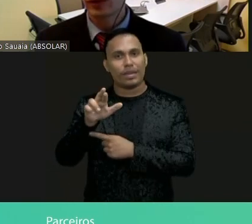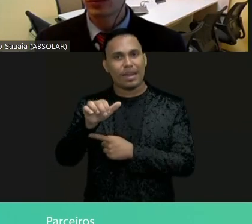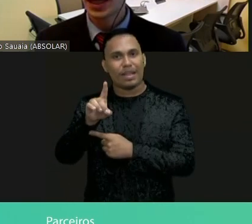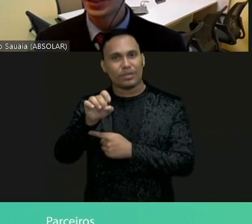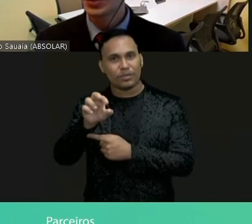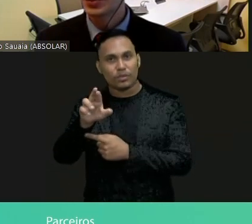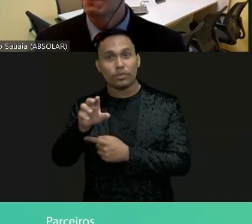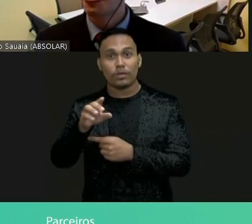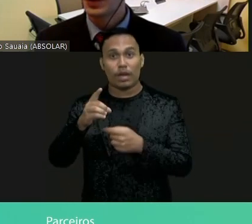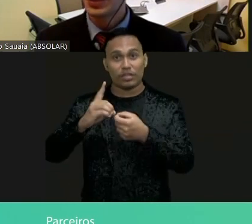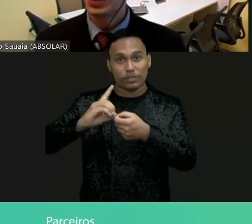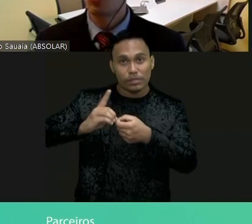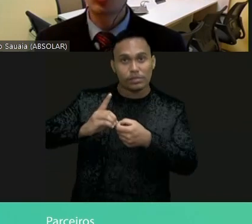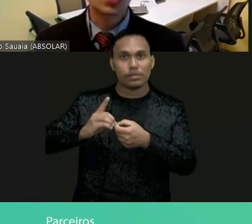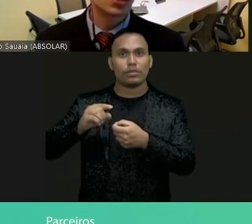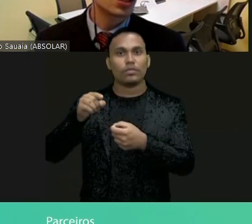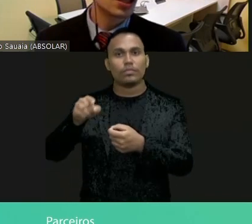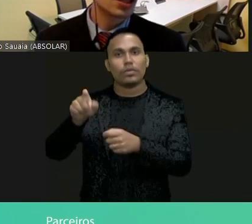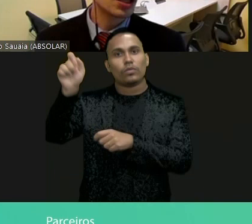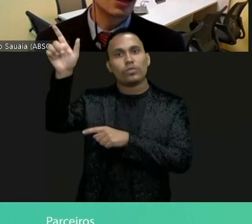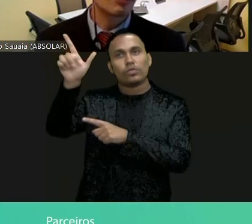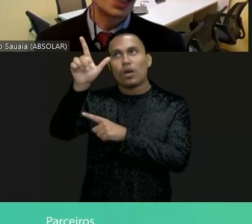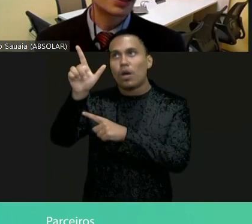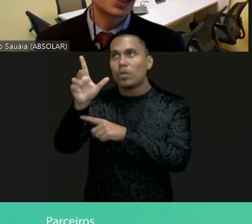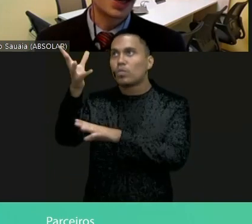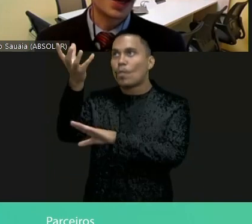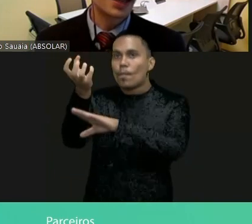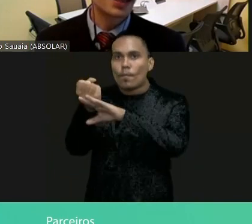diesel generators,